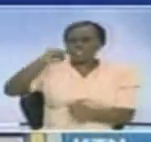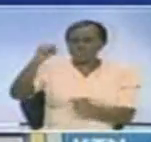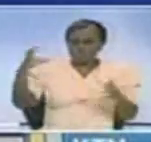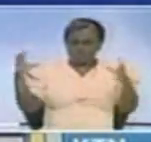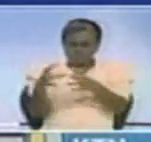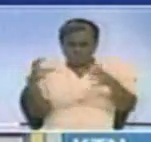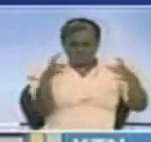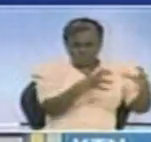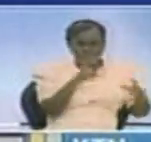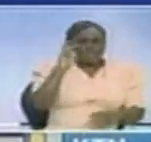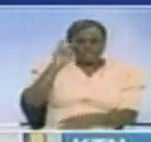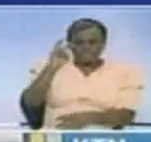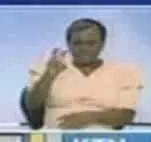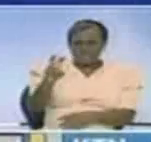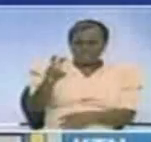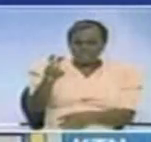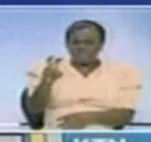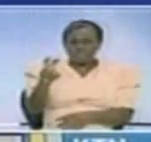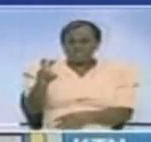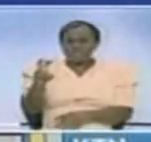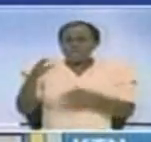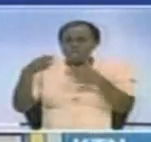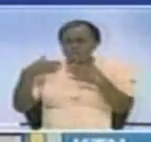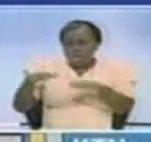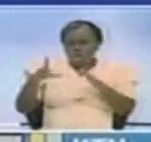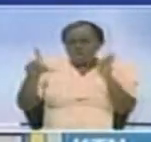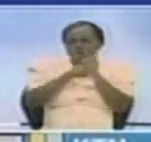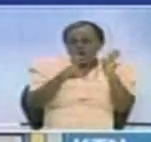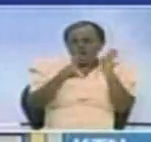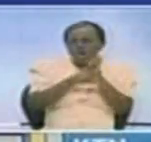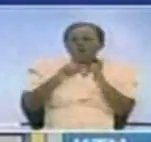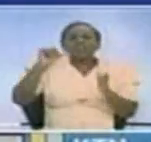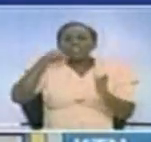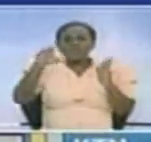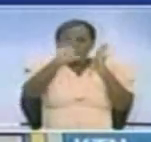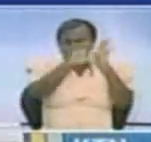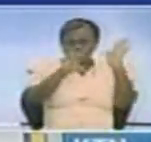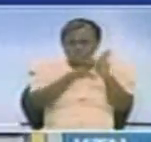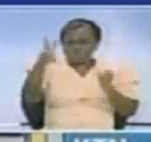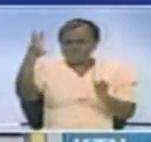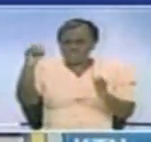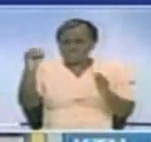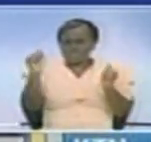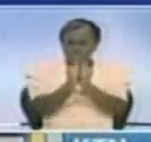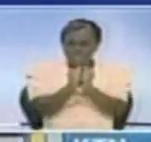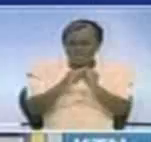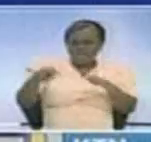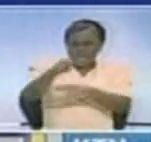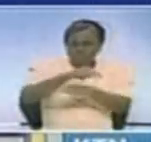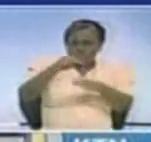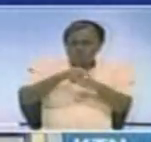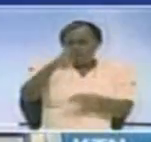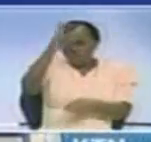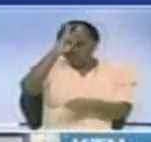they're not looking at the laws. The laws that have been passed since the new constitution was enacted in 2010, the National Police Service Act,